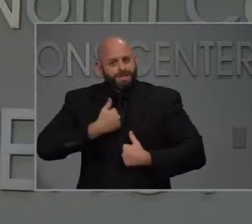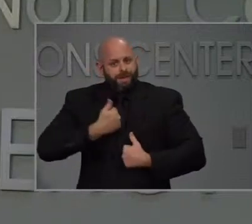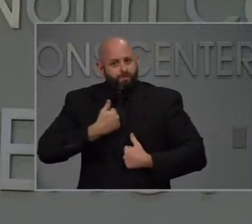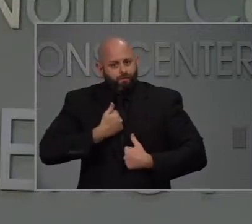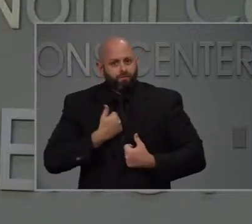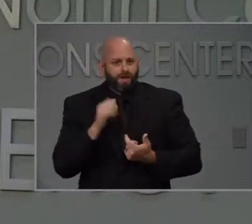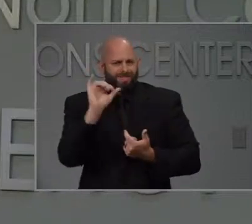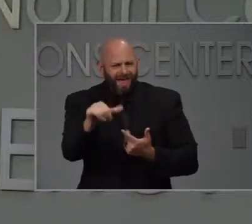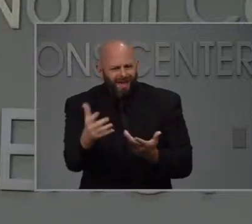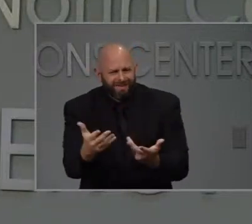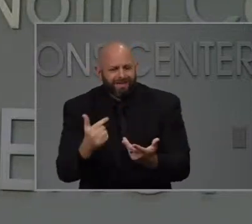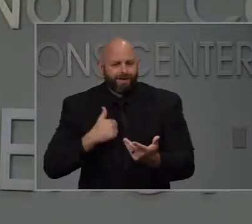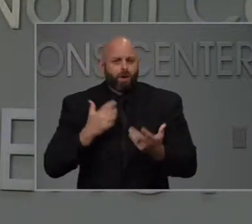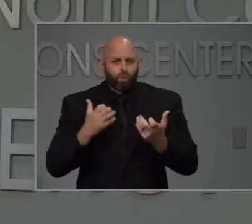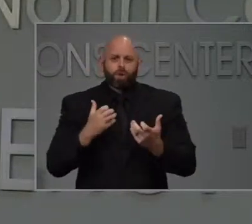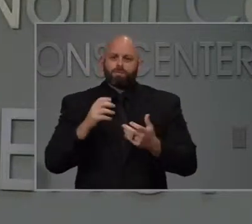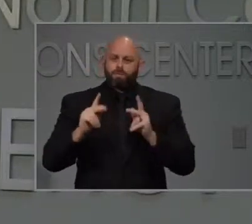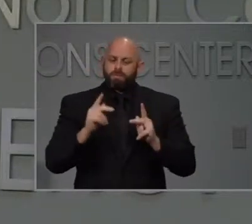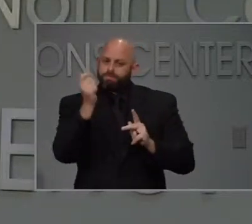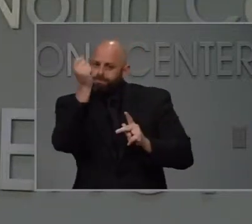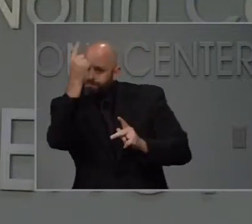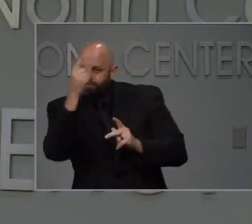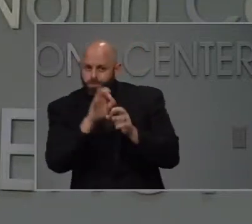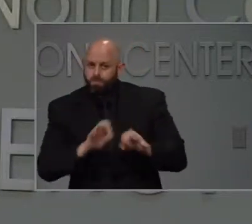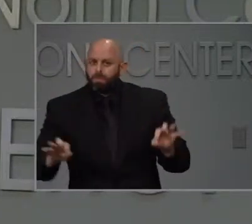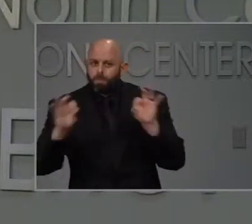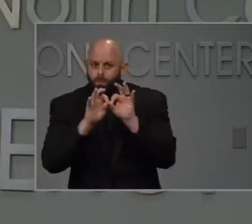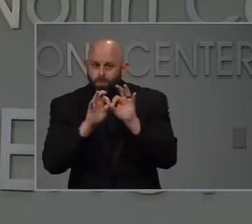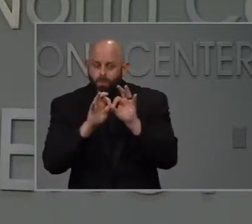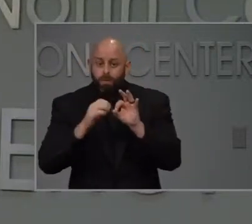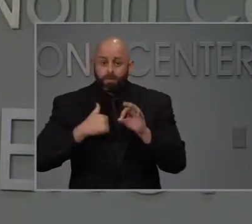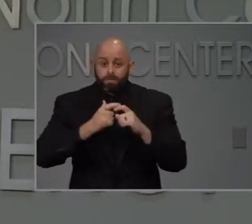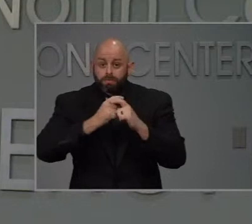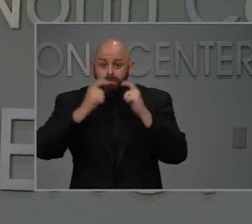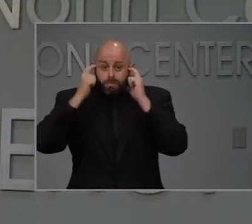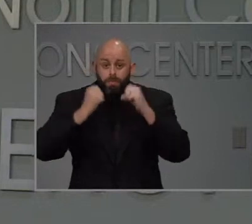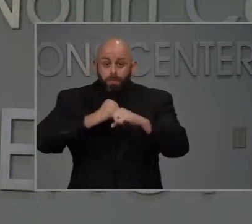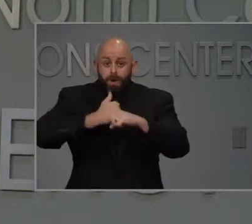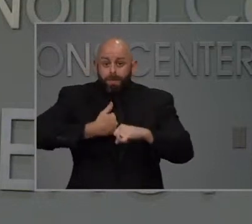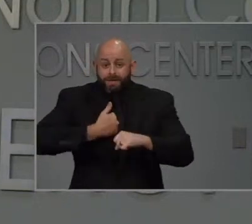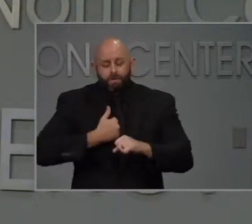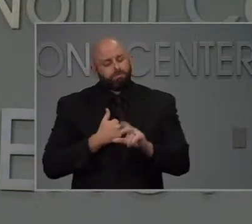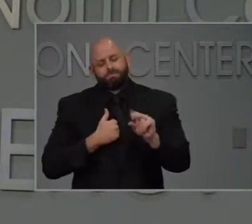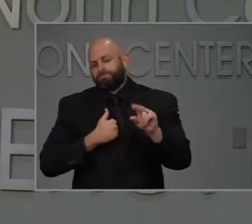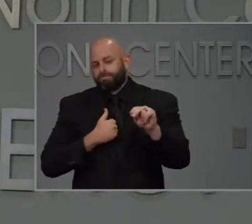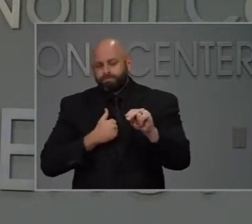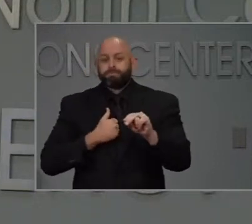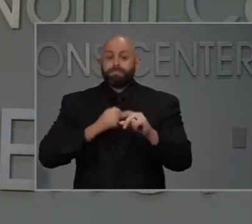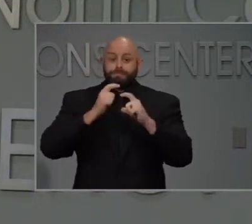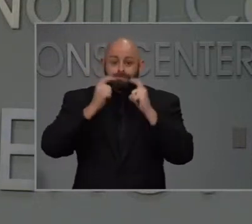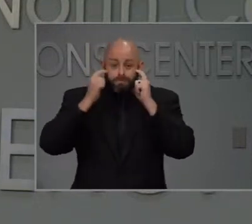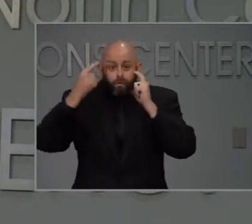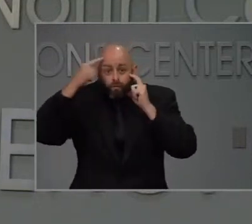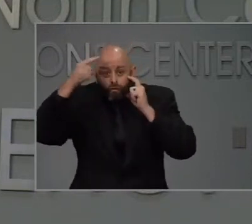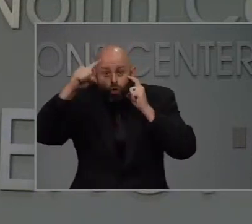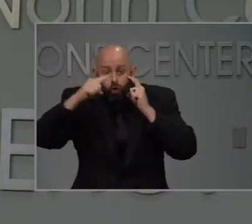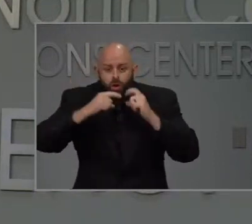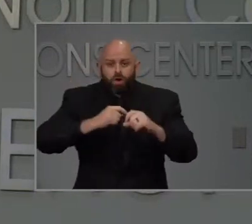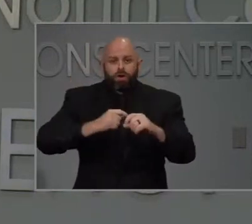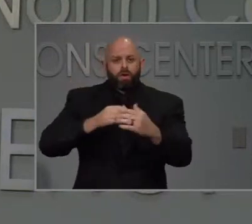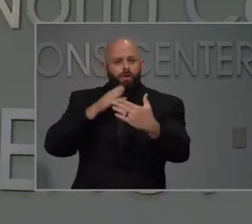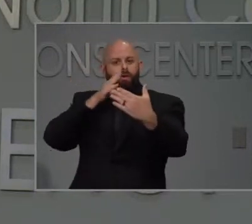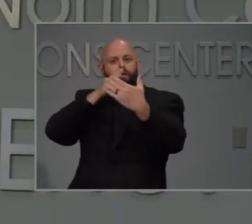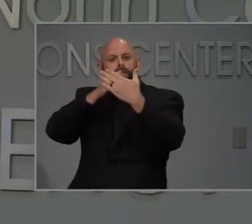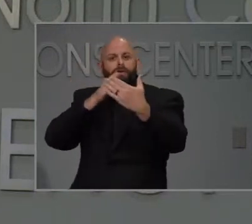to understand that you are doing it mostly to protect other people, your family, your friends, the